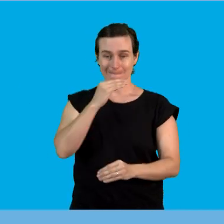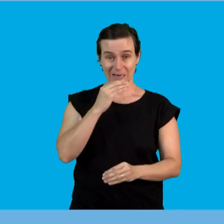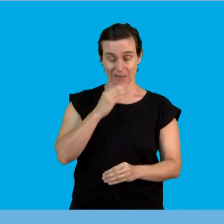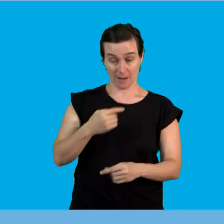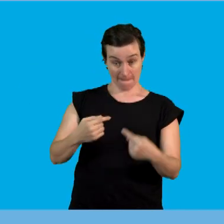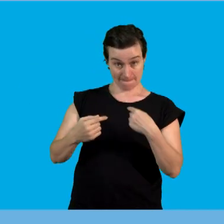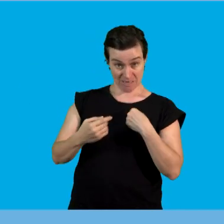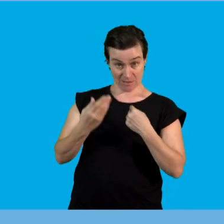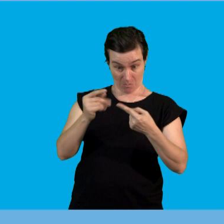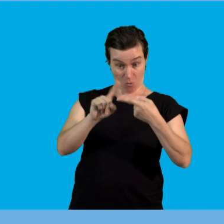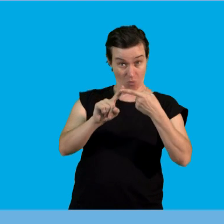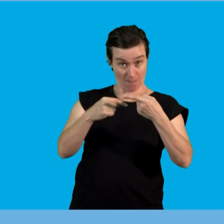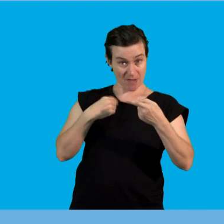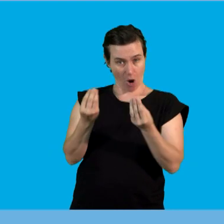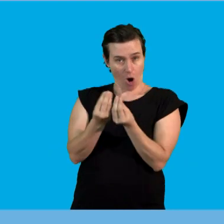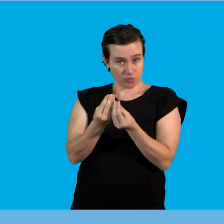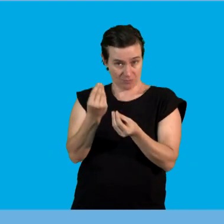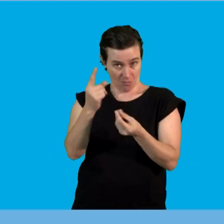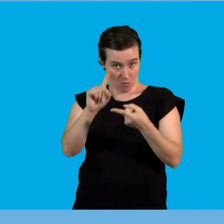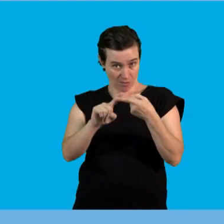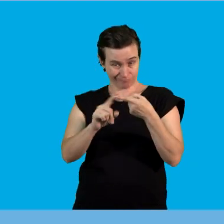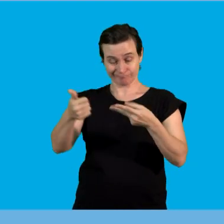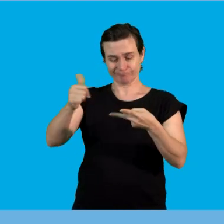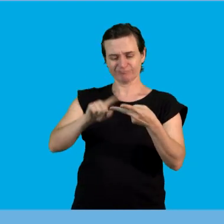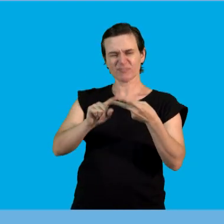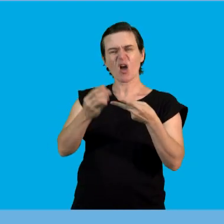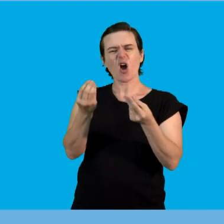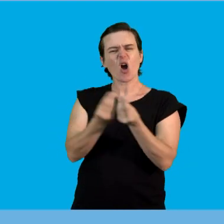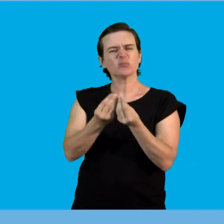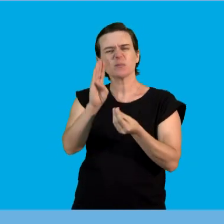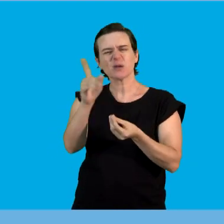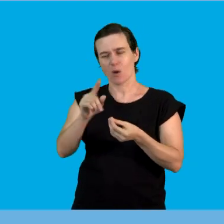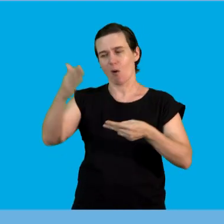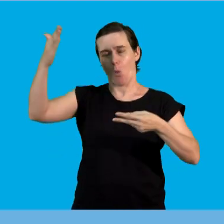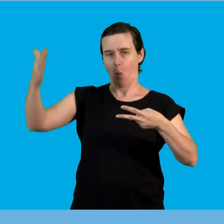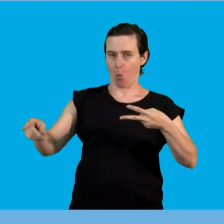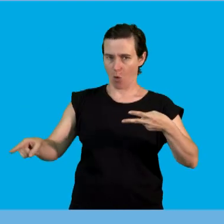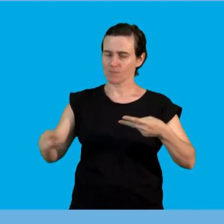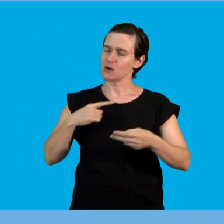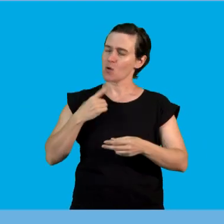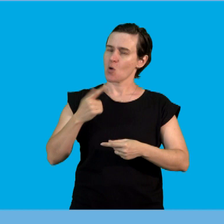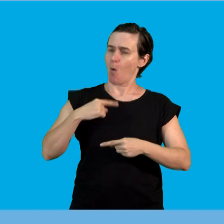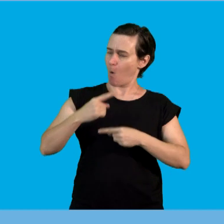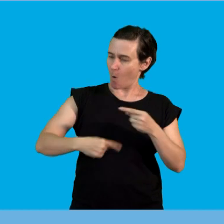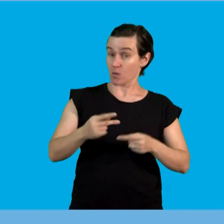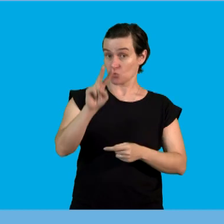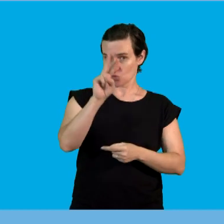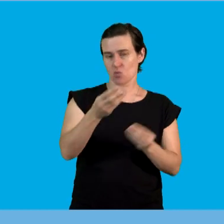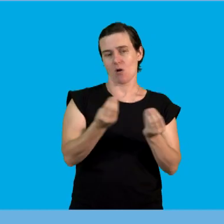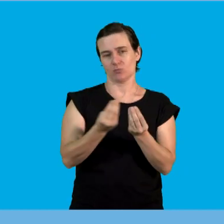That is going to be U, which is object A, and object B being the wall. So there's always two